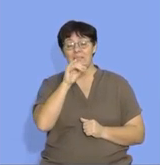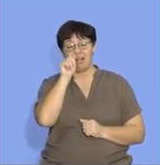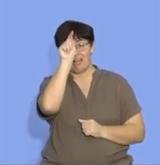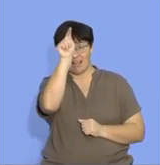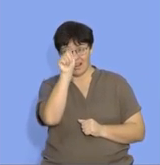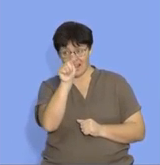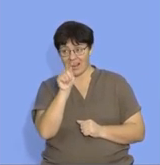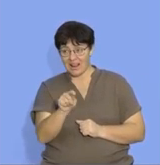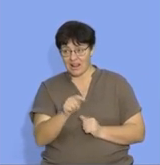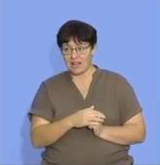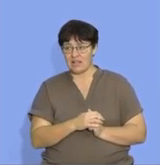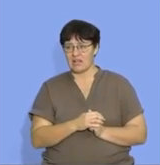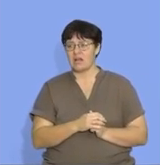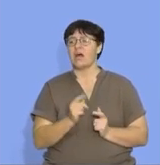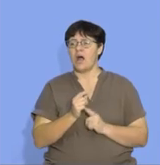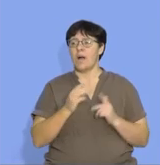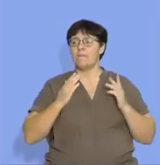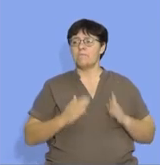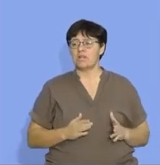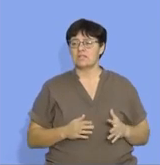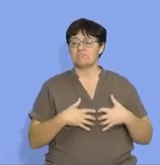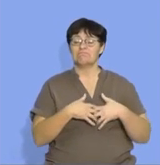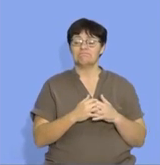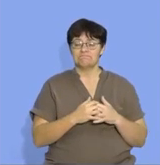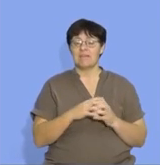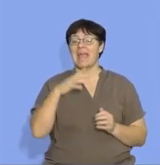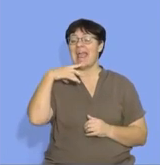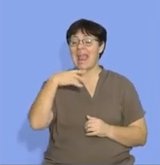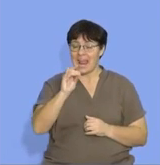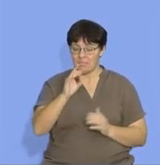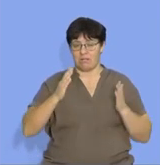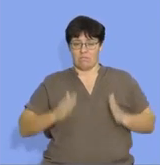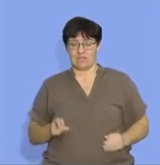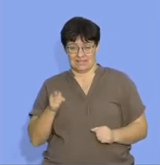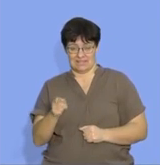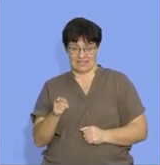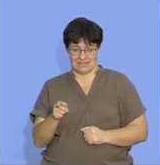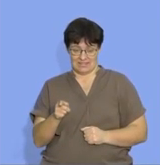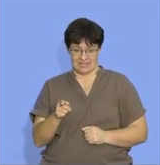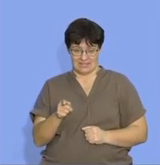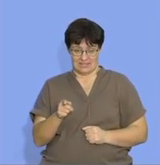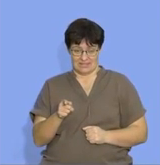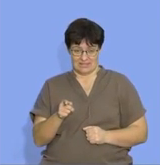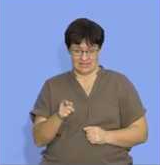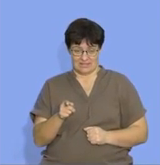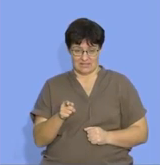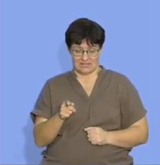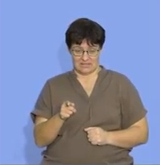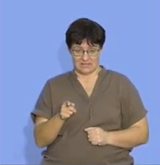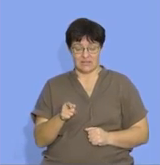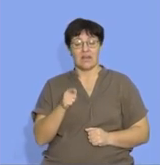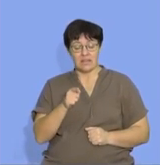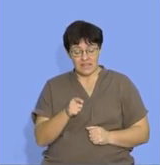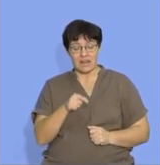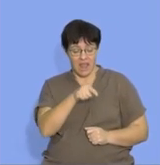there, the antibodies are made in the animal's body, all right? Then they take the antibodies